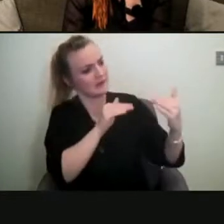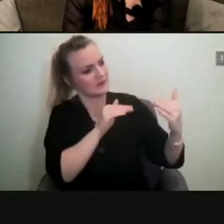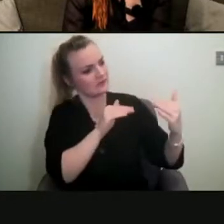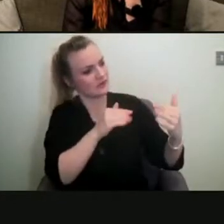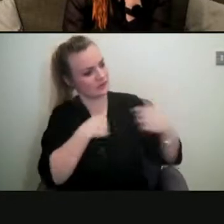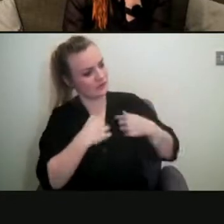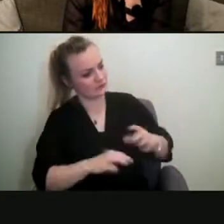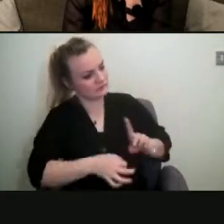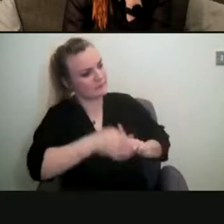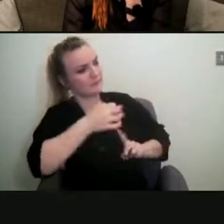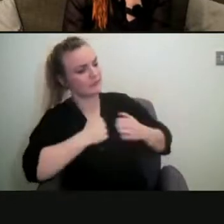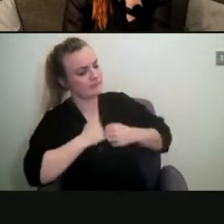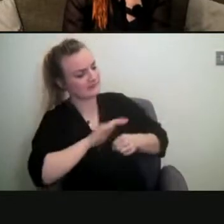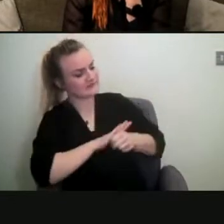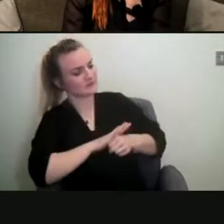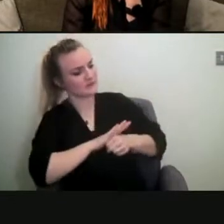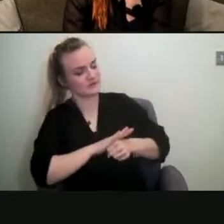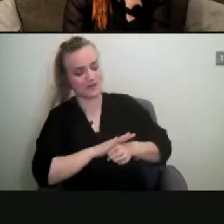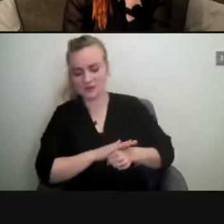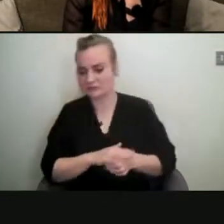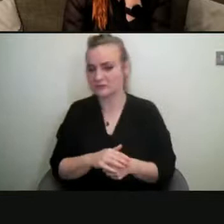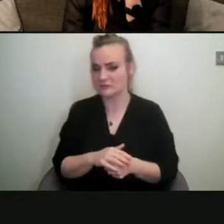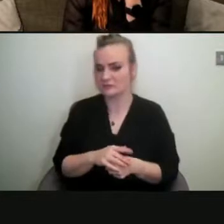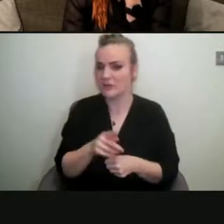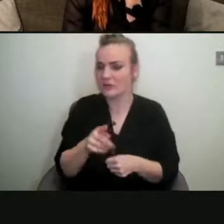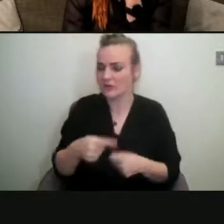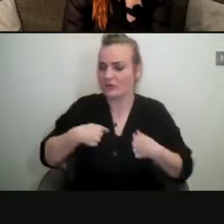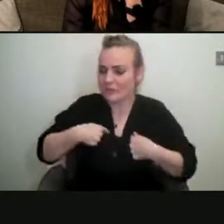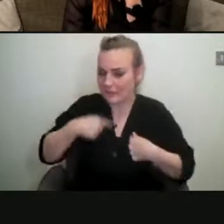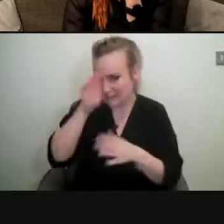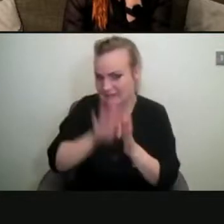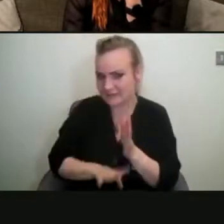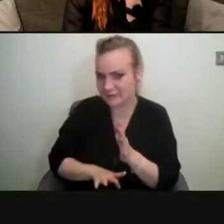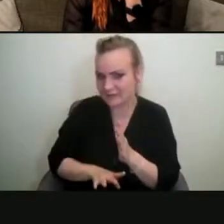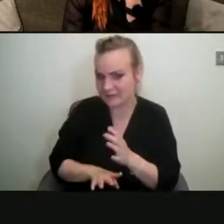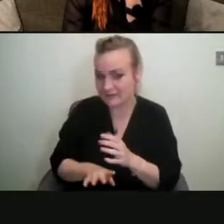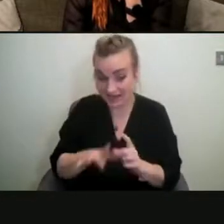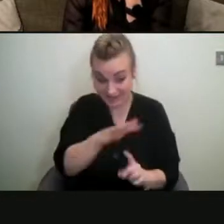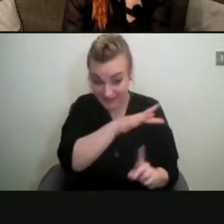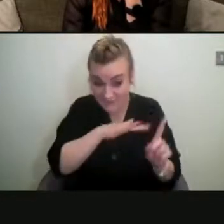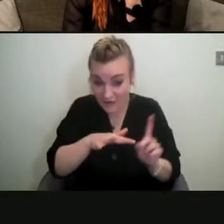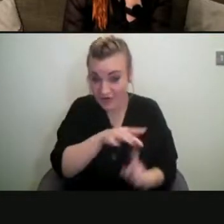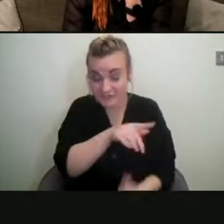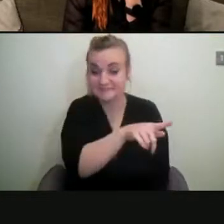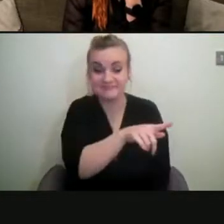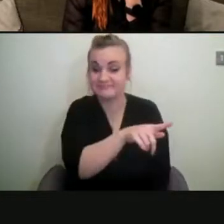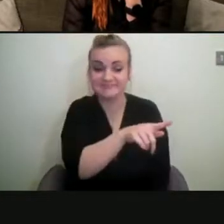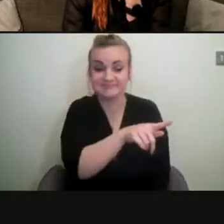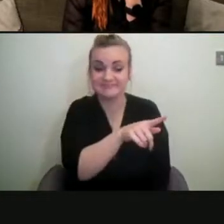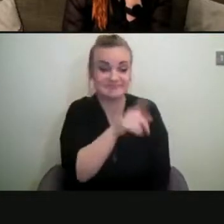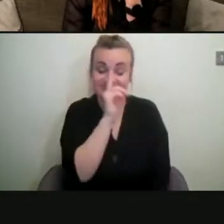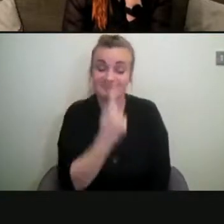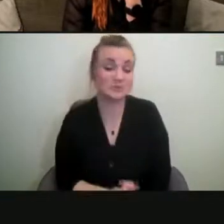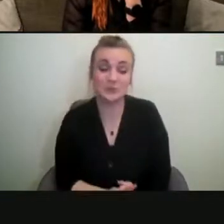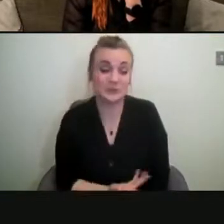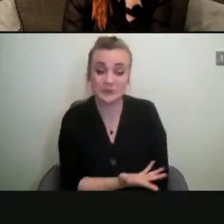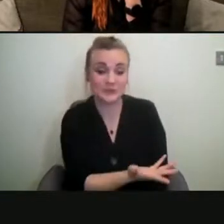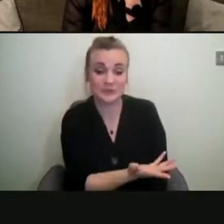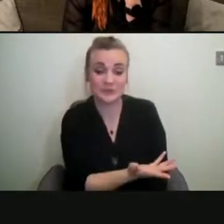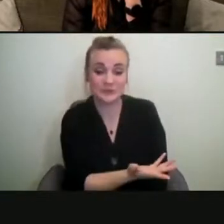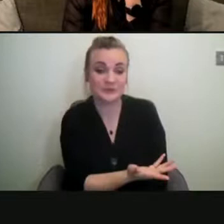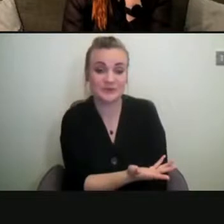personal experience, I have found that in some environments that's not been an option for me. So I've had to, you